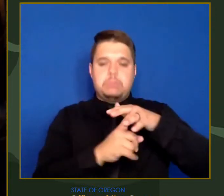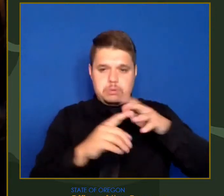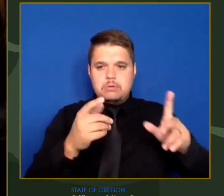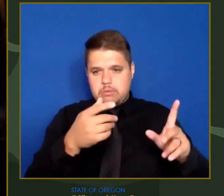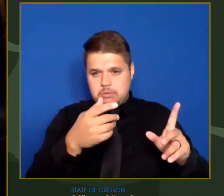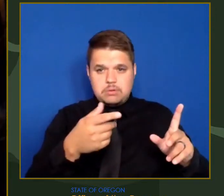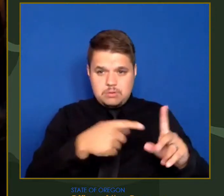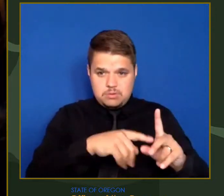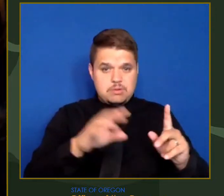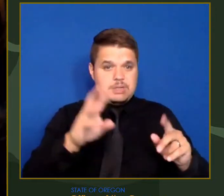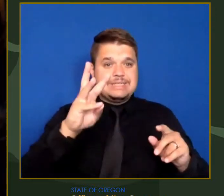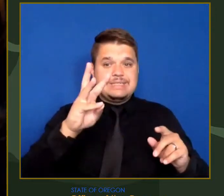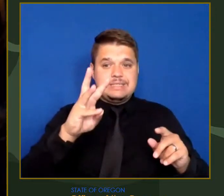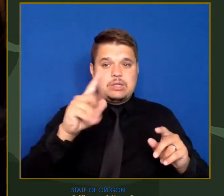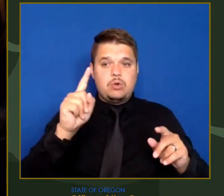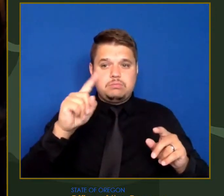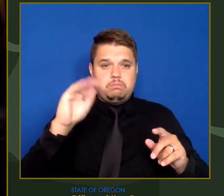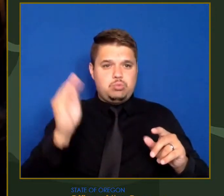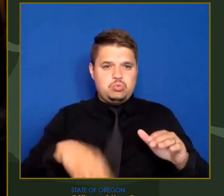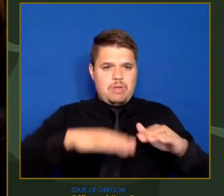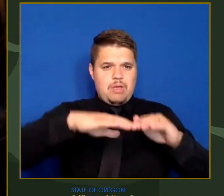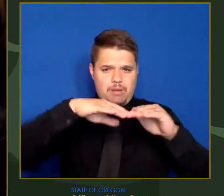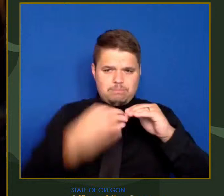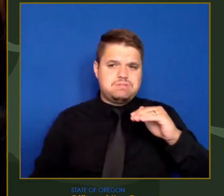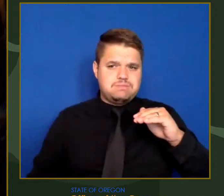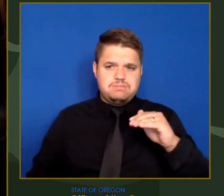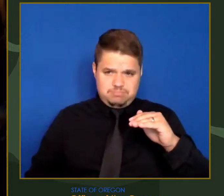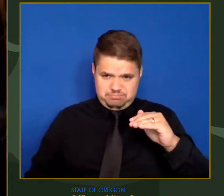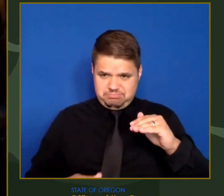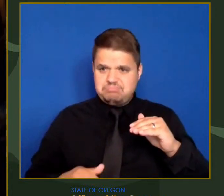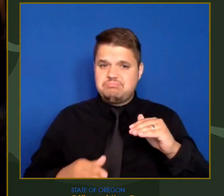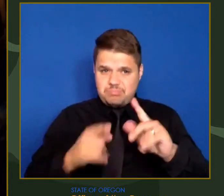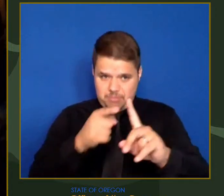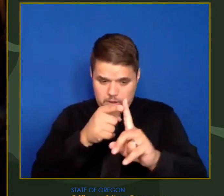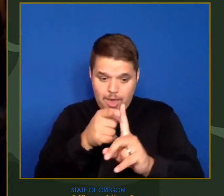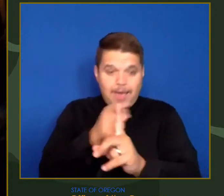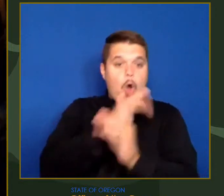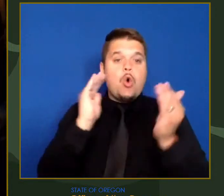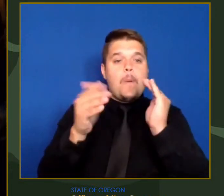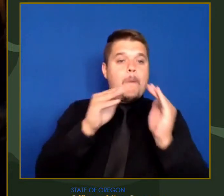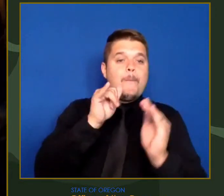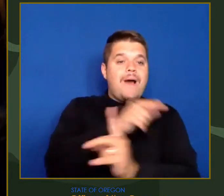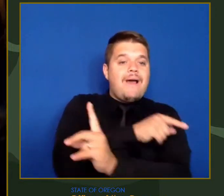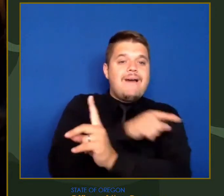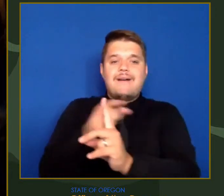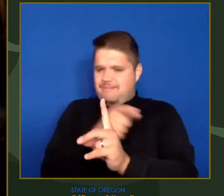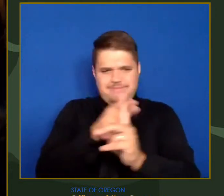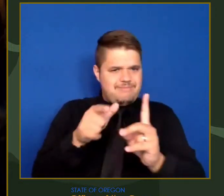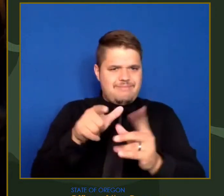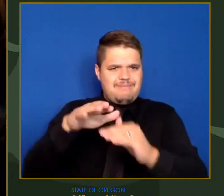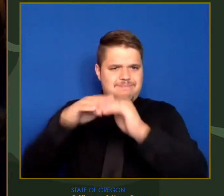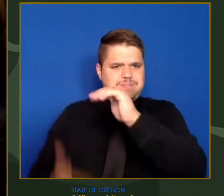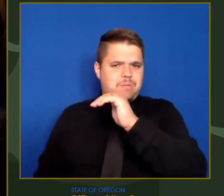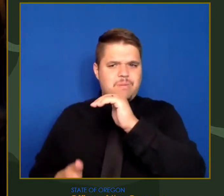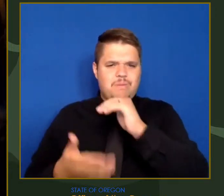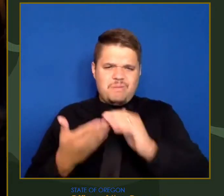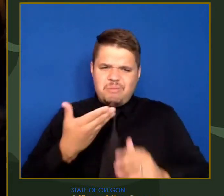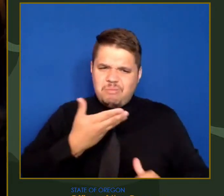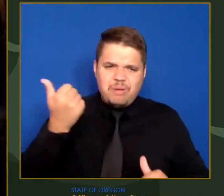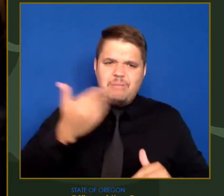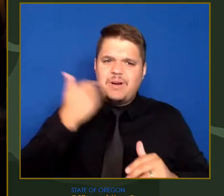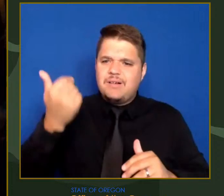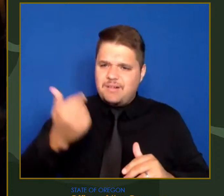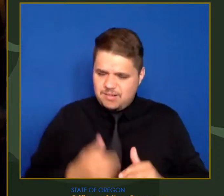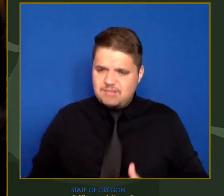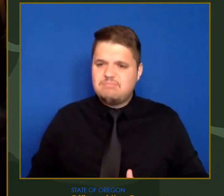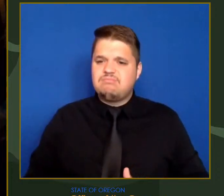1st. Similarly, the weekly rate of positive tests for COVID-19 has fallen dramatically from 6.9%